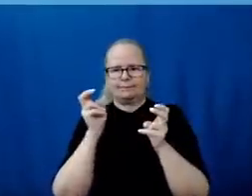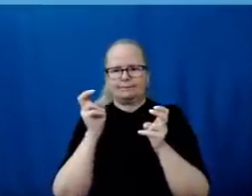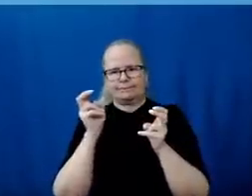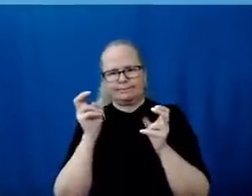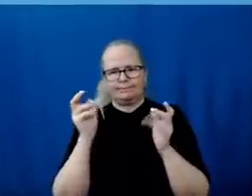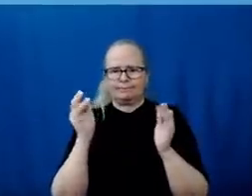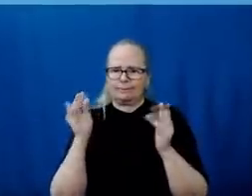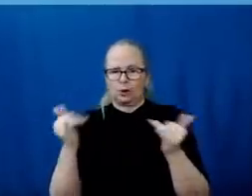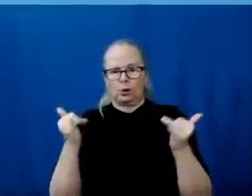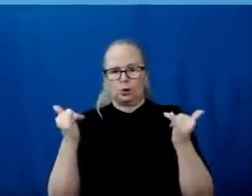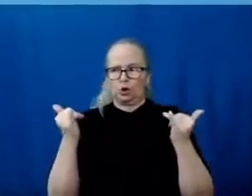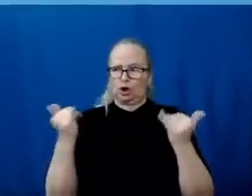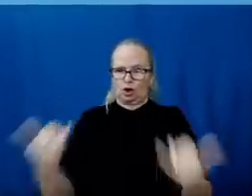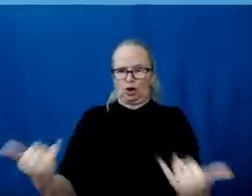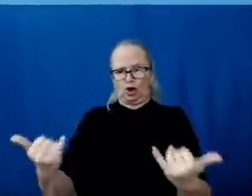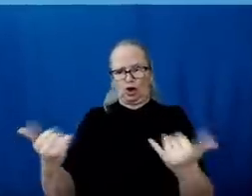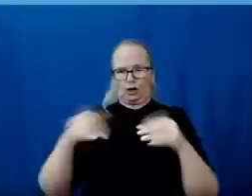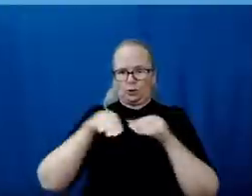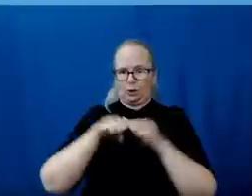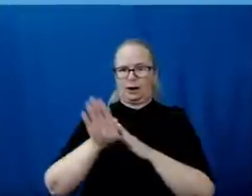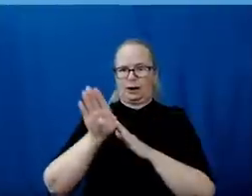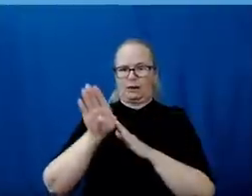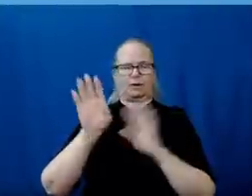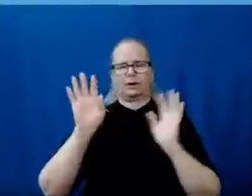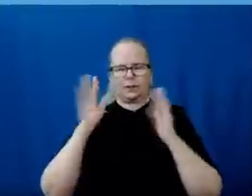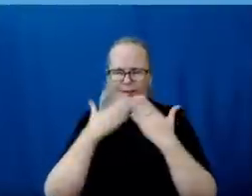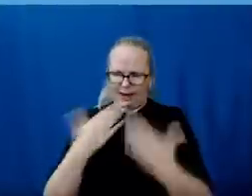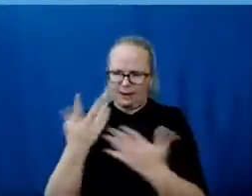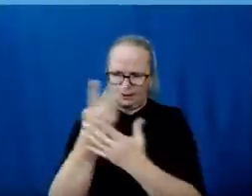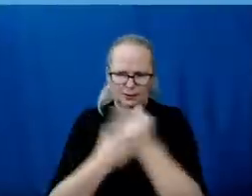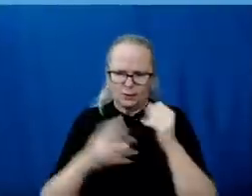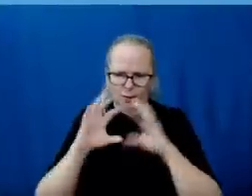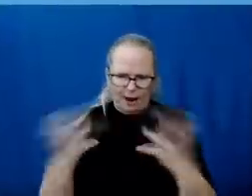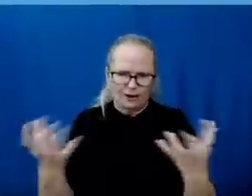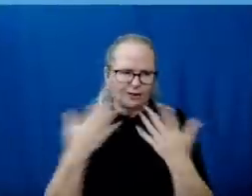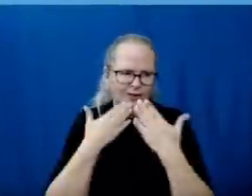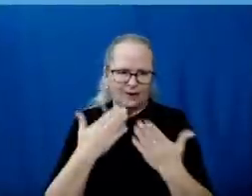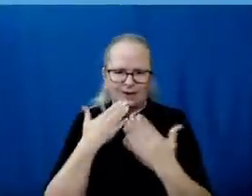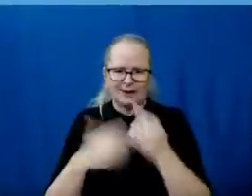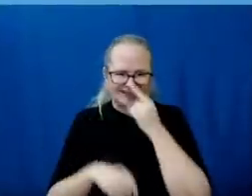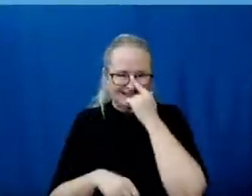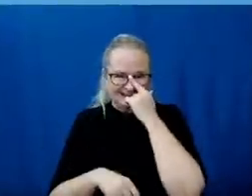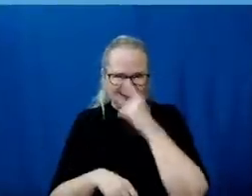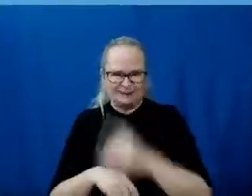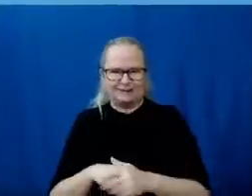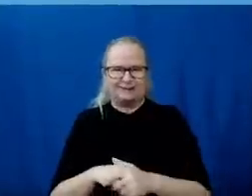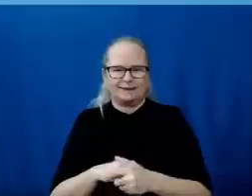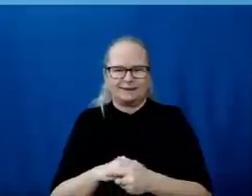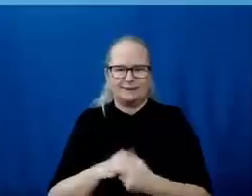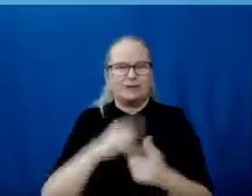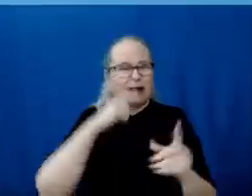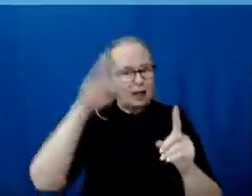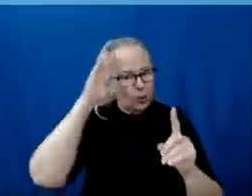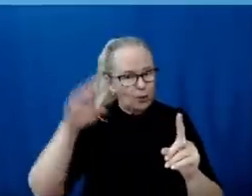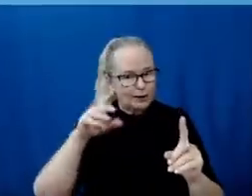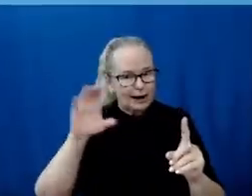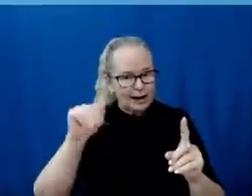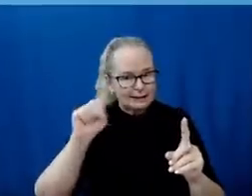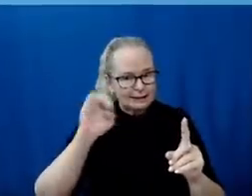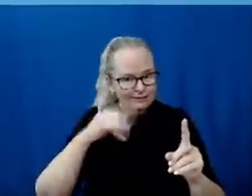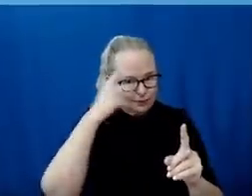how well you stayed in the current curve. Yes, thank you both. Say hello to Casey for